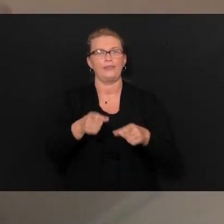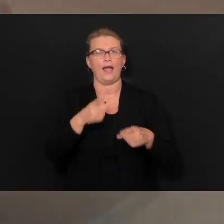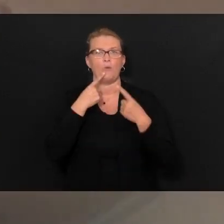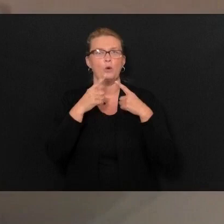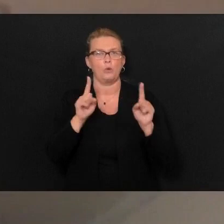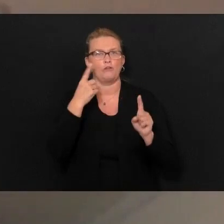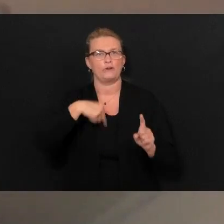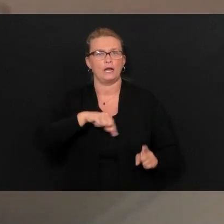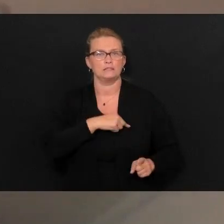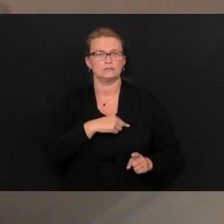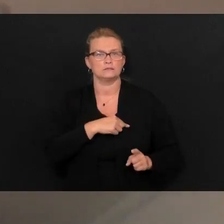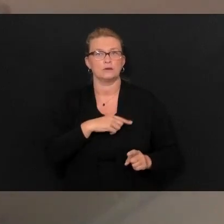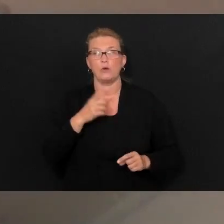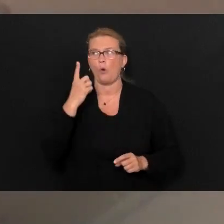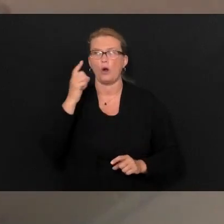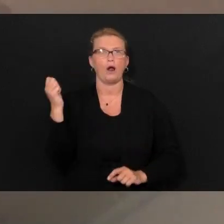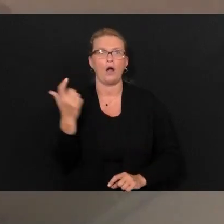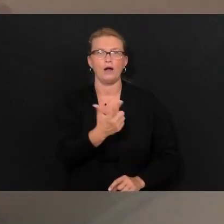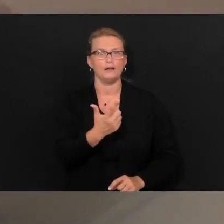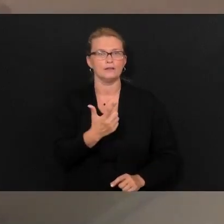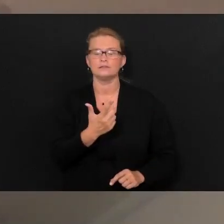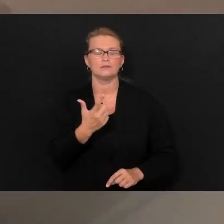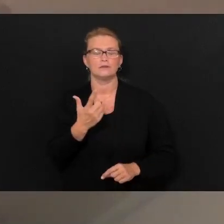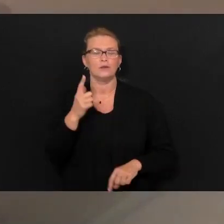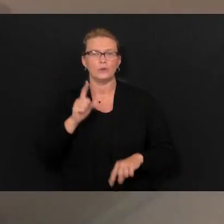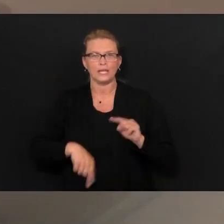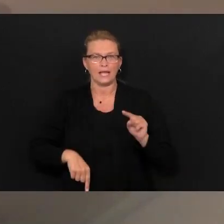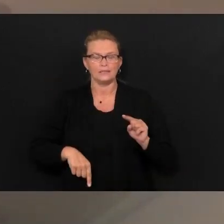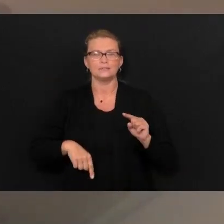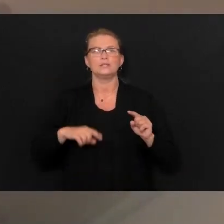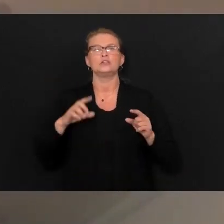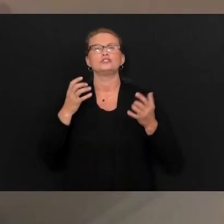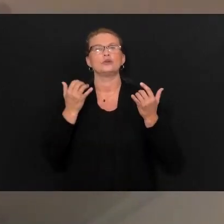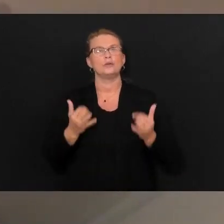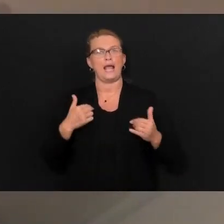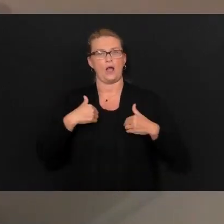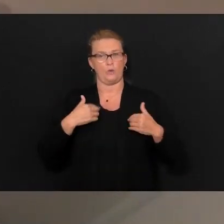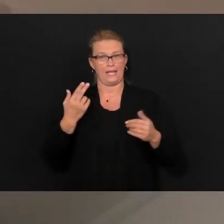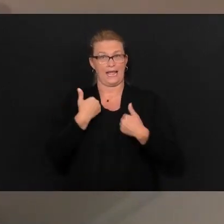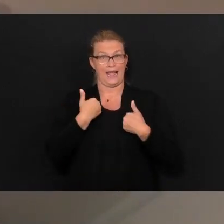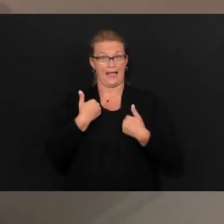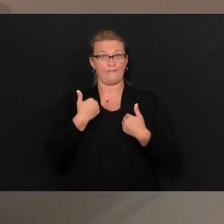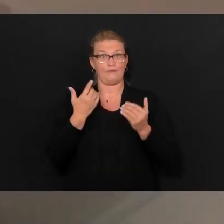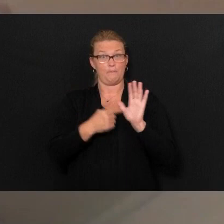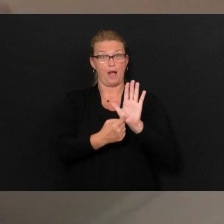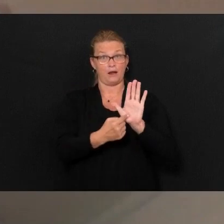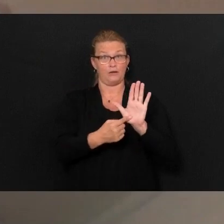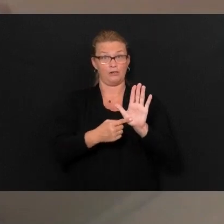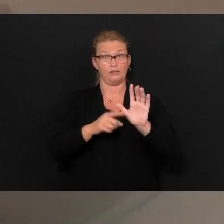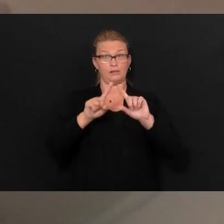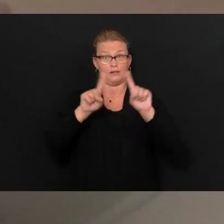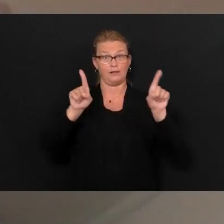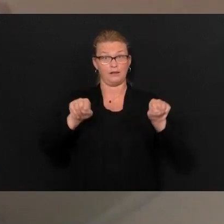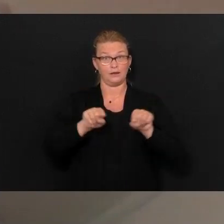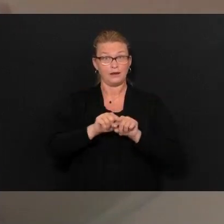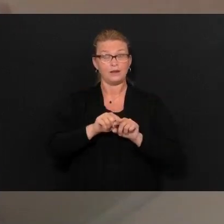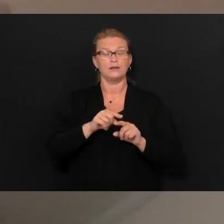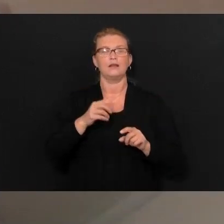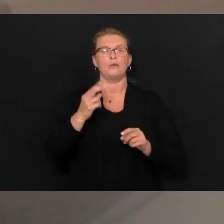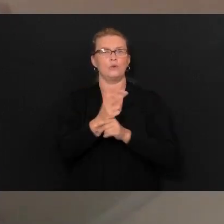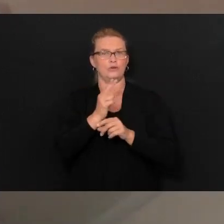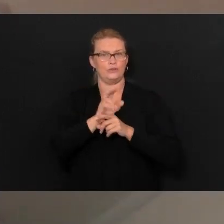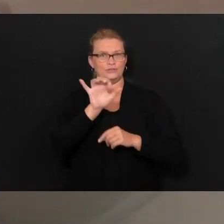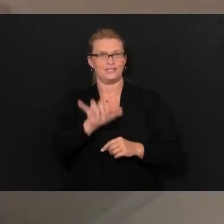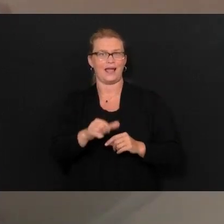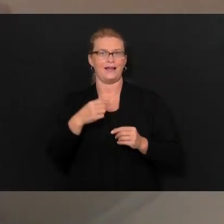everybody. So we are trying to adapt and use the best of the best models and information and